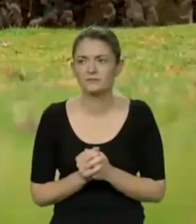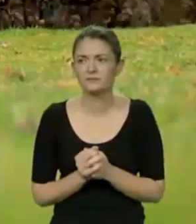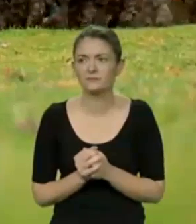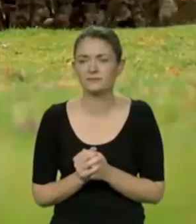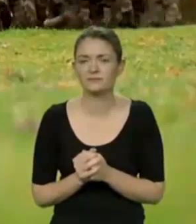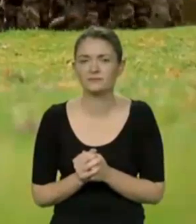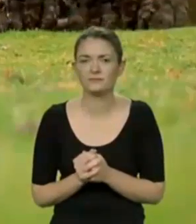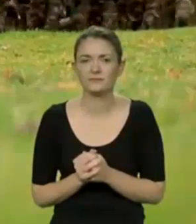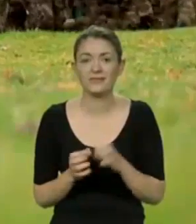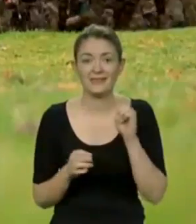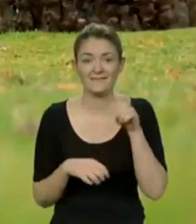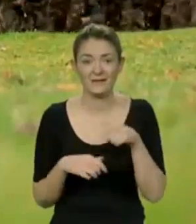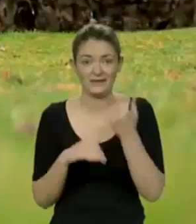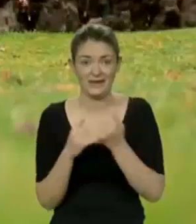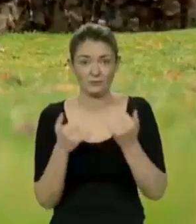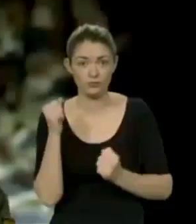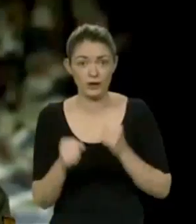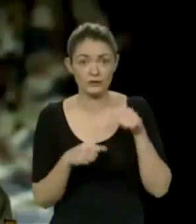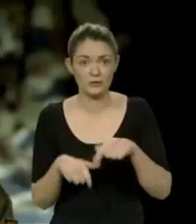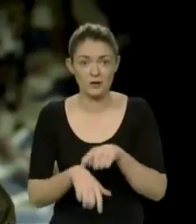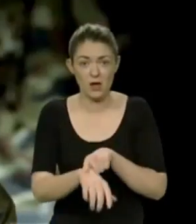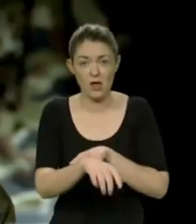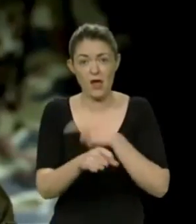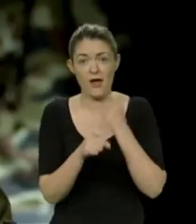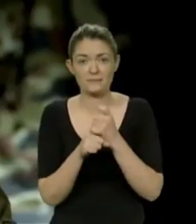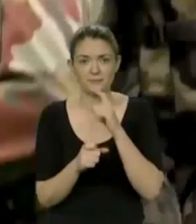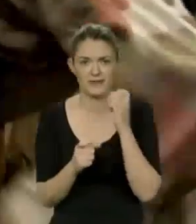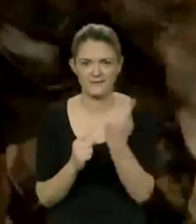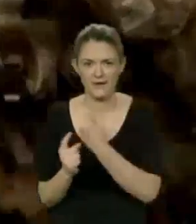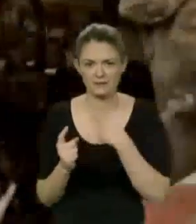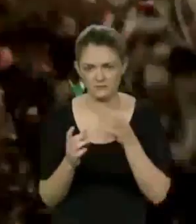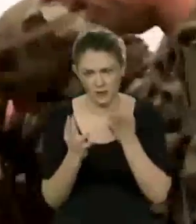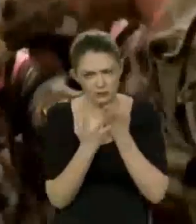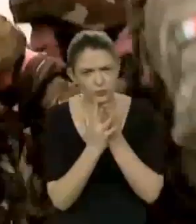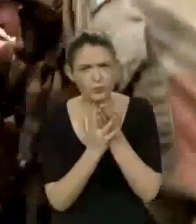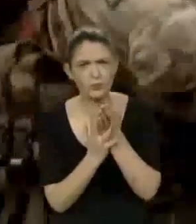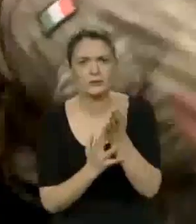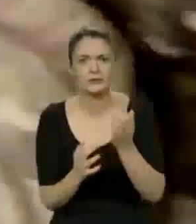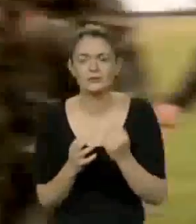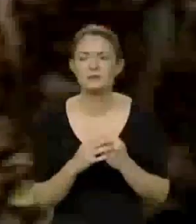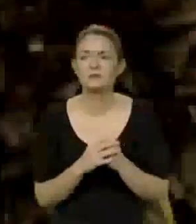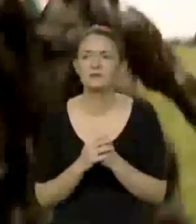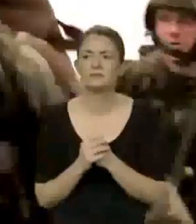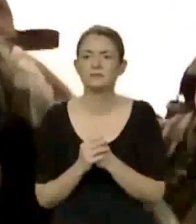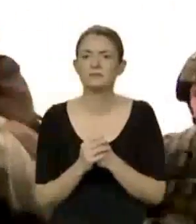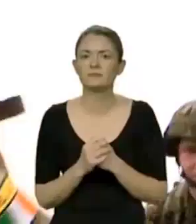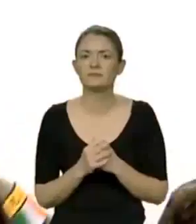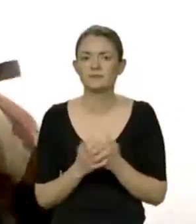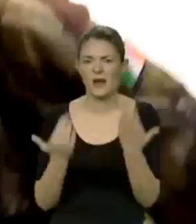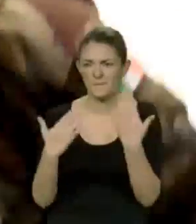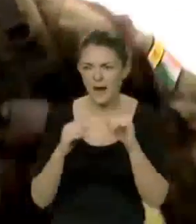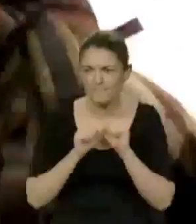Like even the likes of the running today, it's dogged hard, but it's each other that's going to get us through it. Come on! Come on! Come